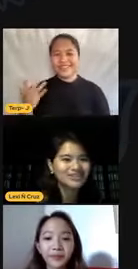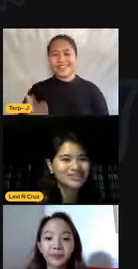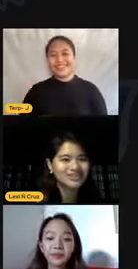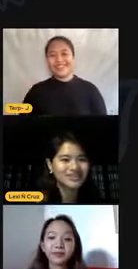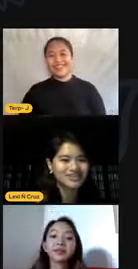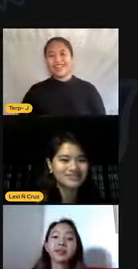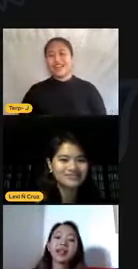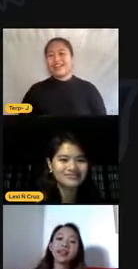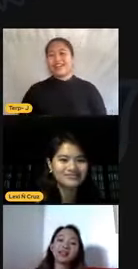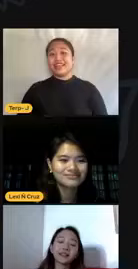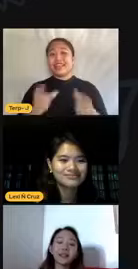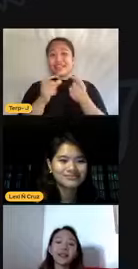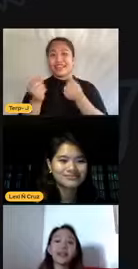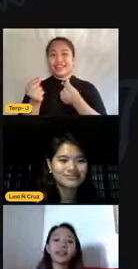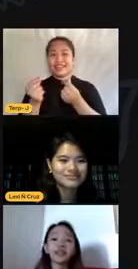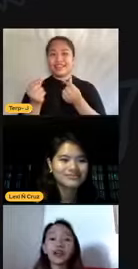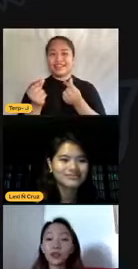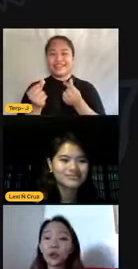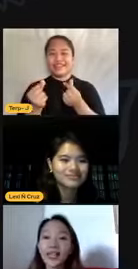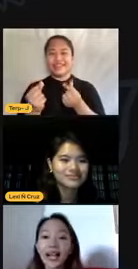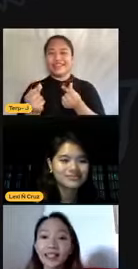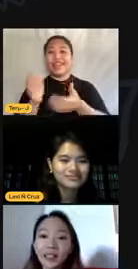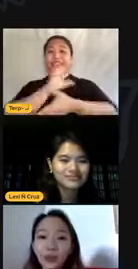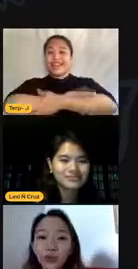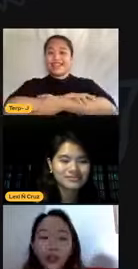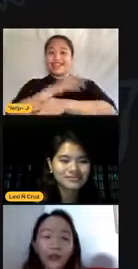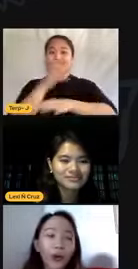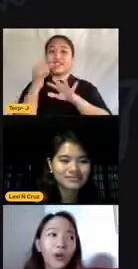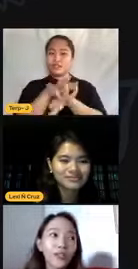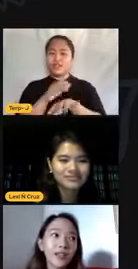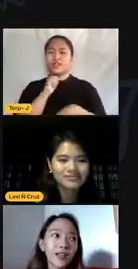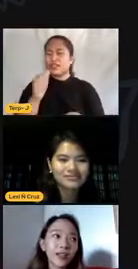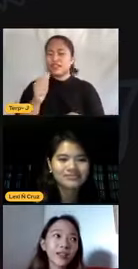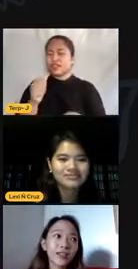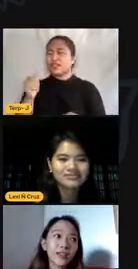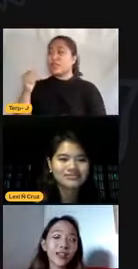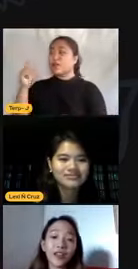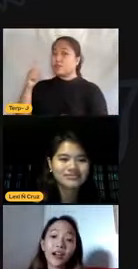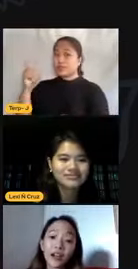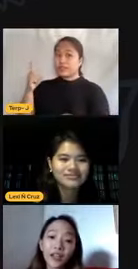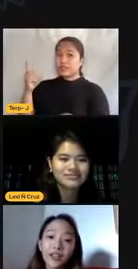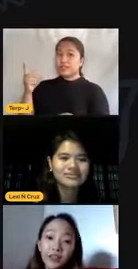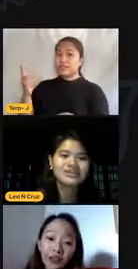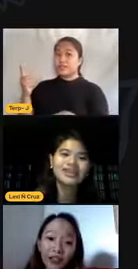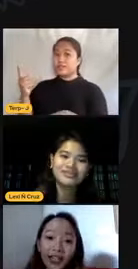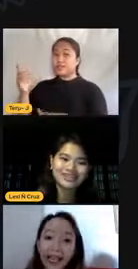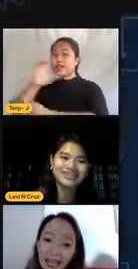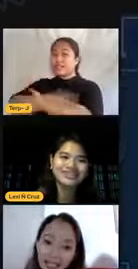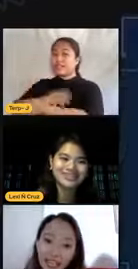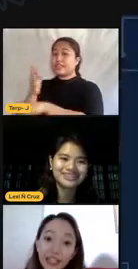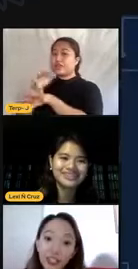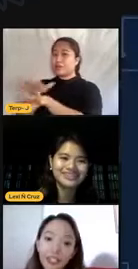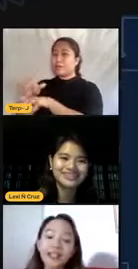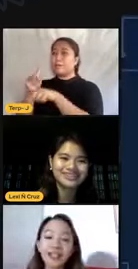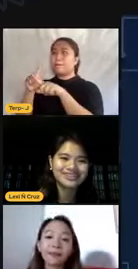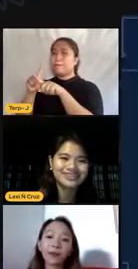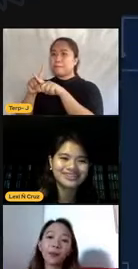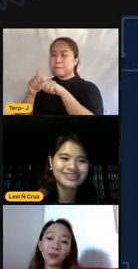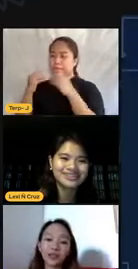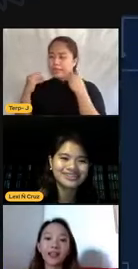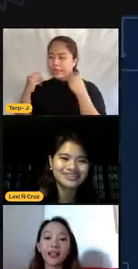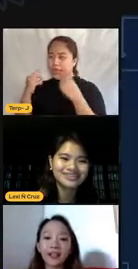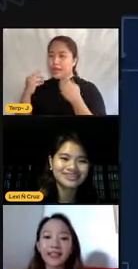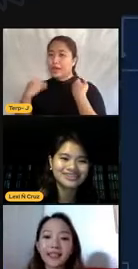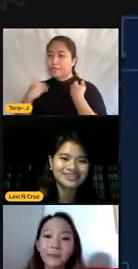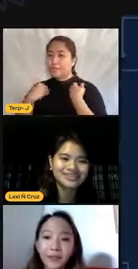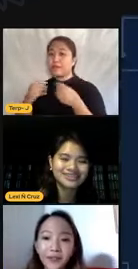no? Yes. And not only Hands in Inclusion, of course, because there are different organizations that